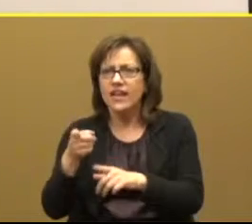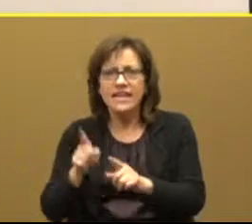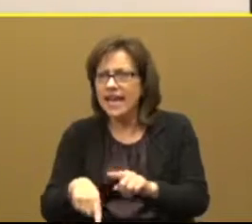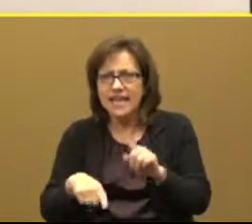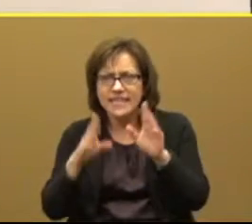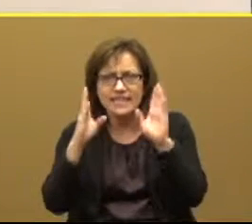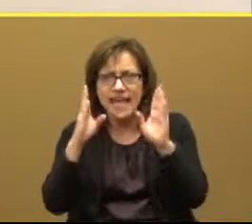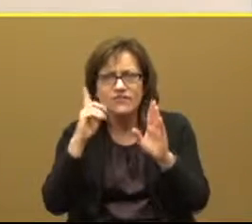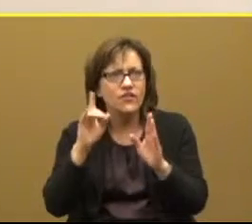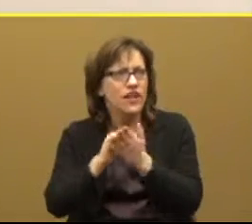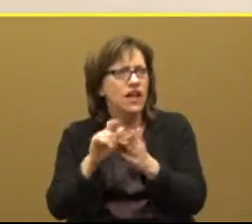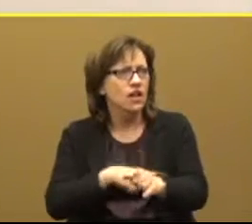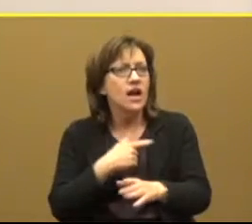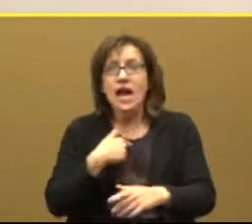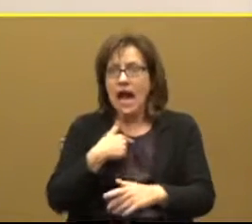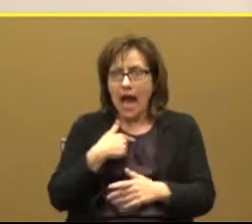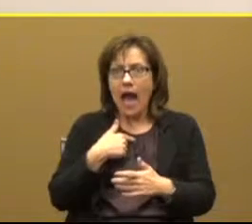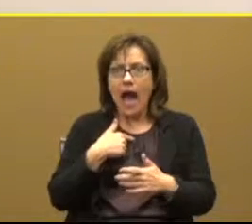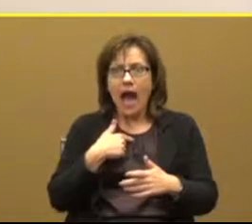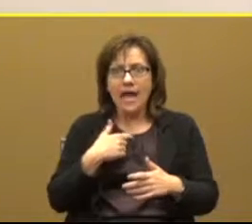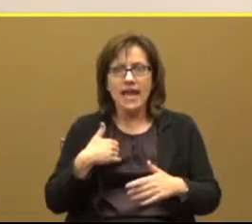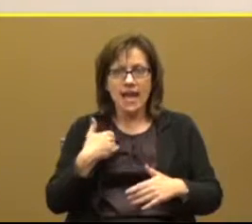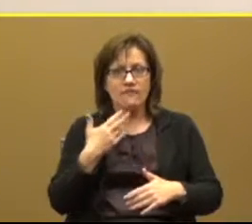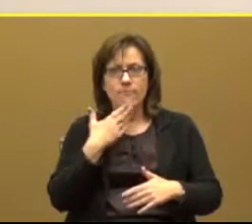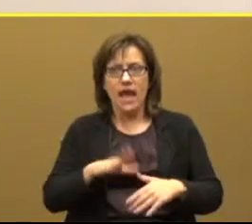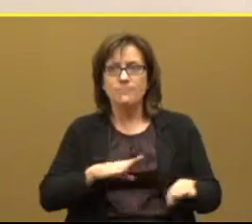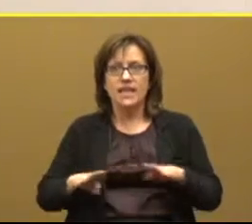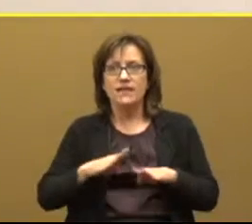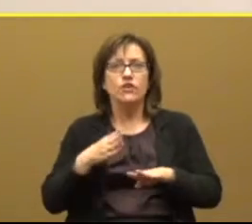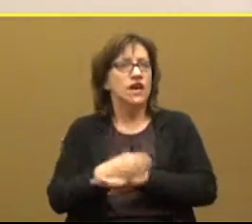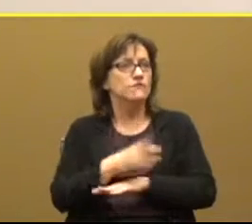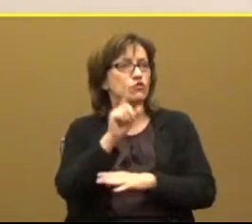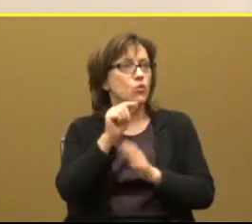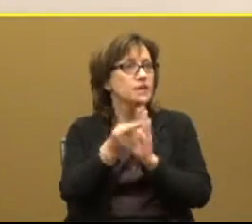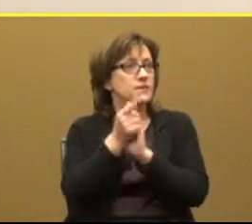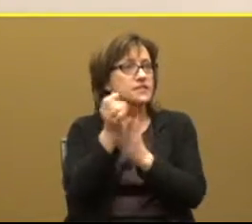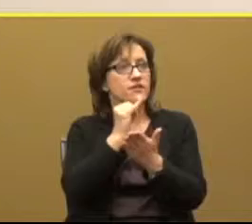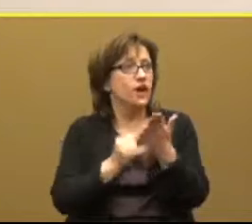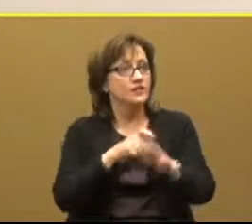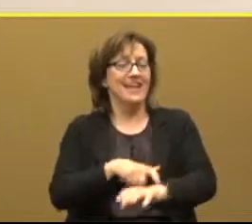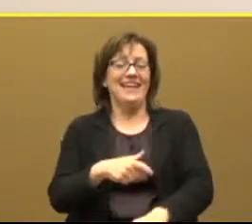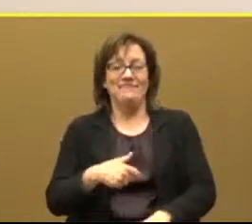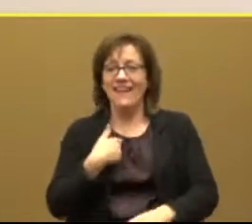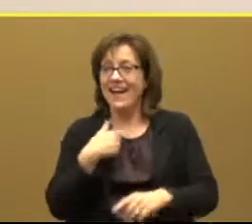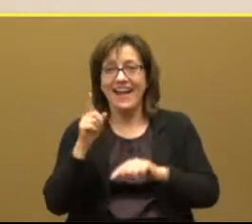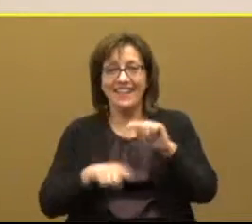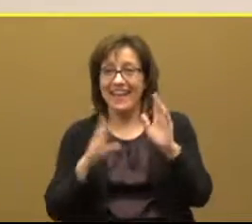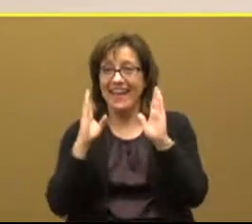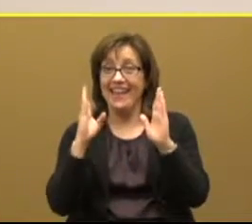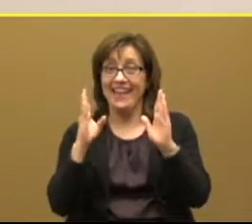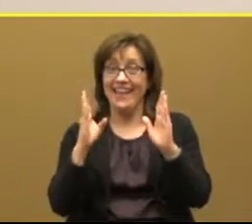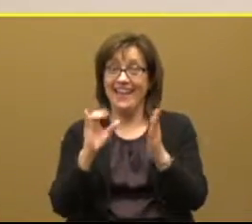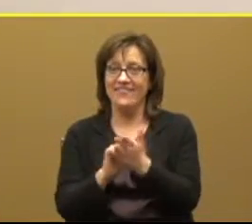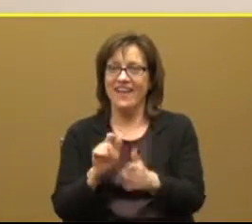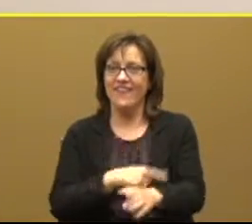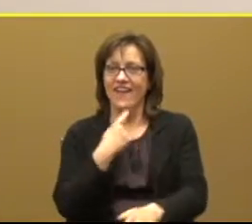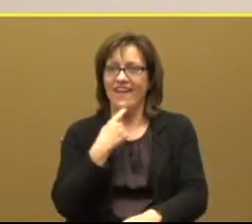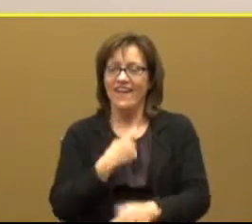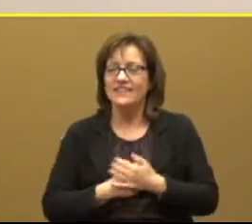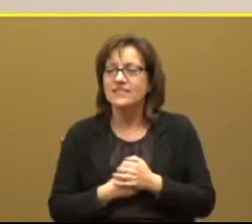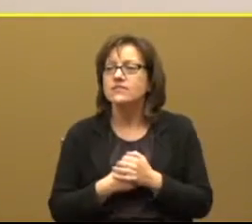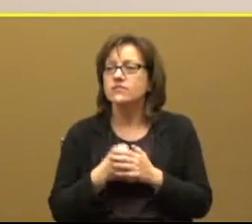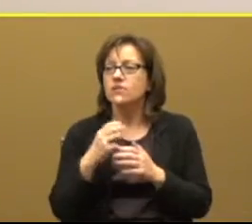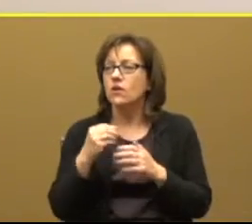long. I have behavior after 20 minutes of art time, right? I can't attend that long. So what we